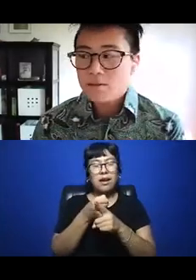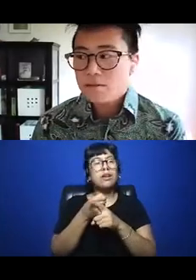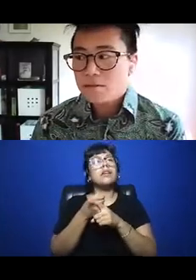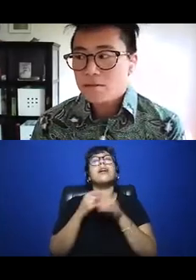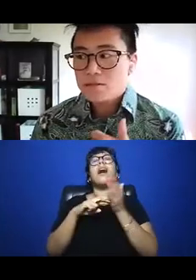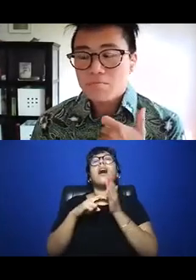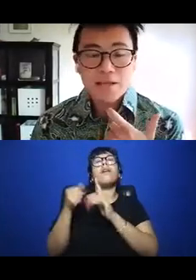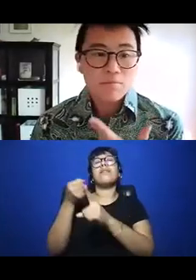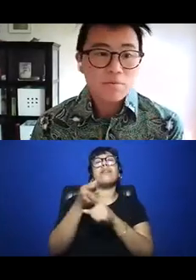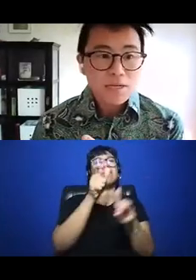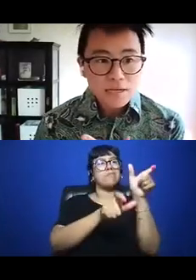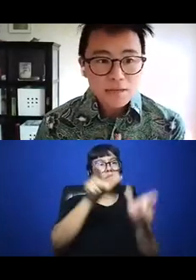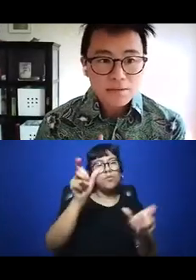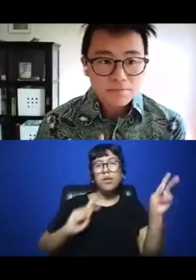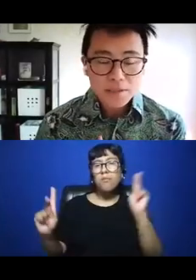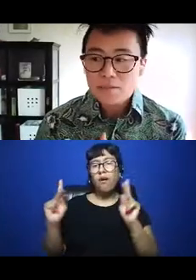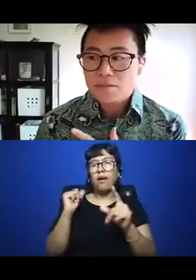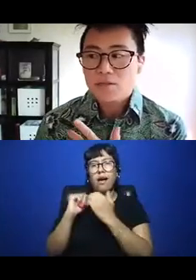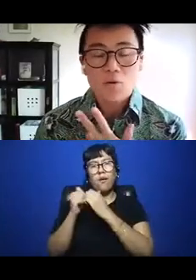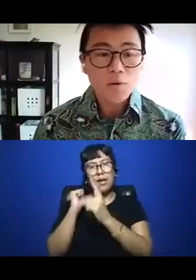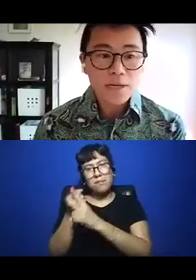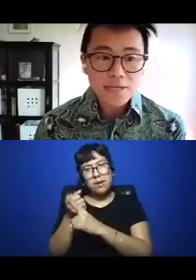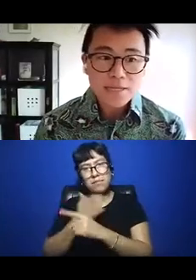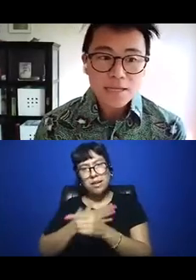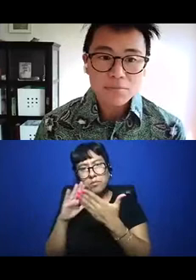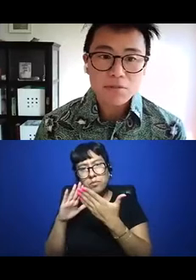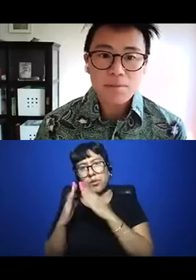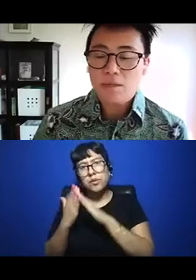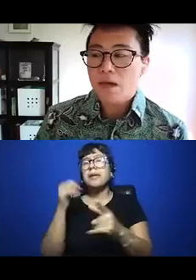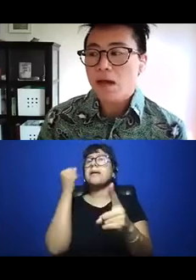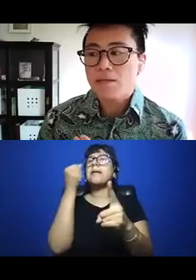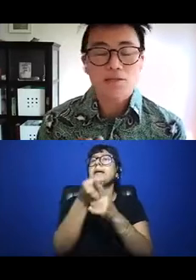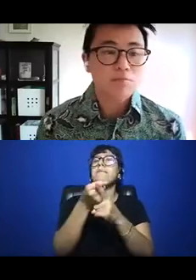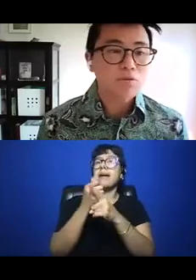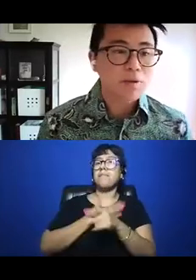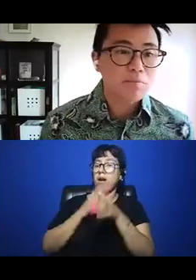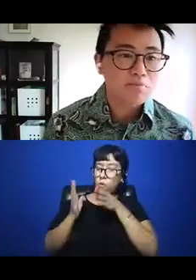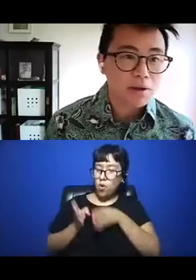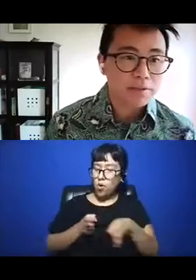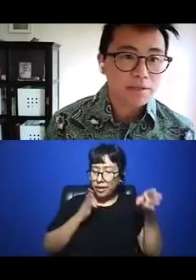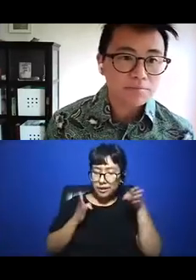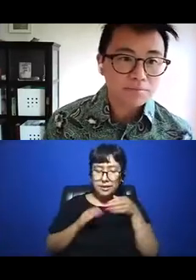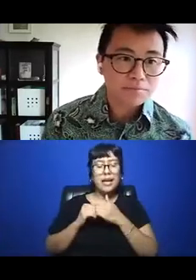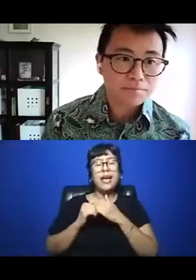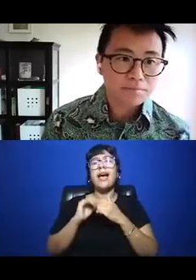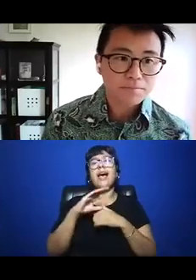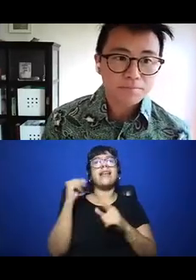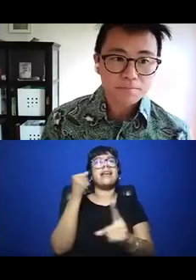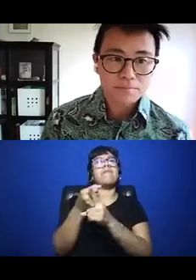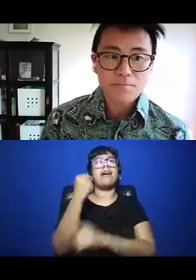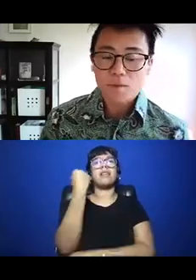people, to my community, to the organizing that I'm doing, and to the movement more broadly.